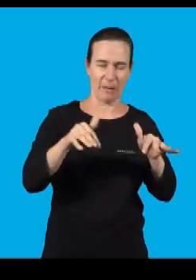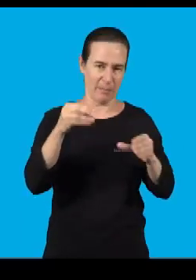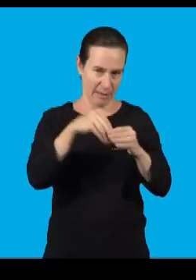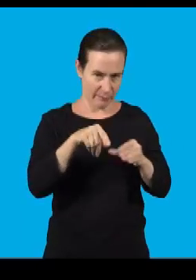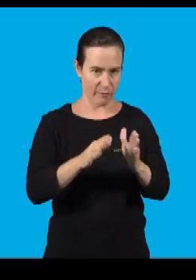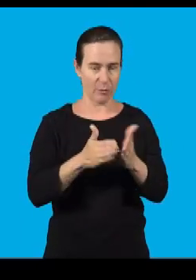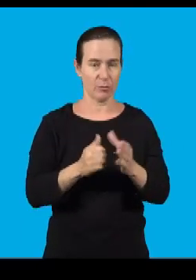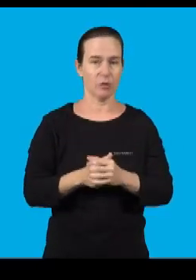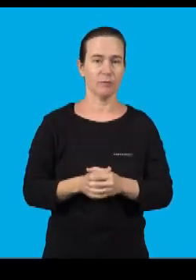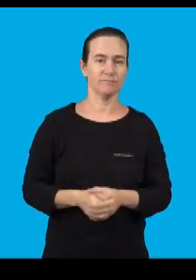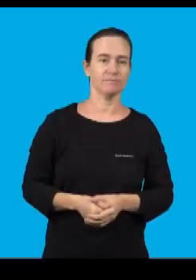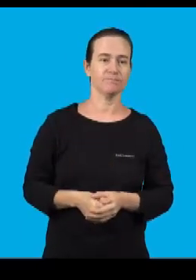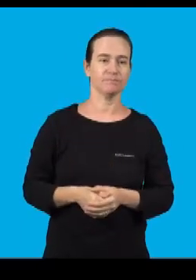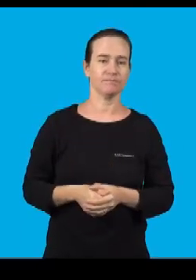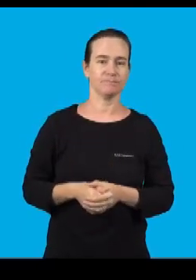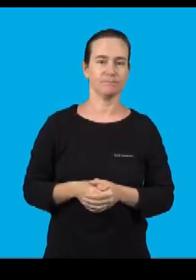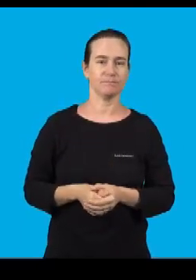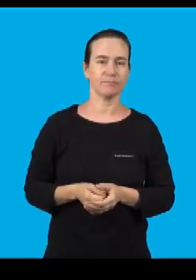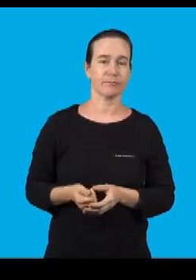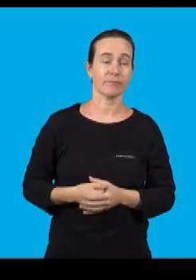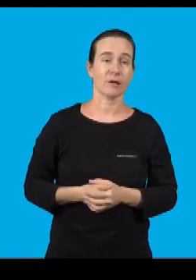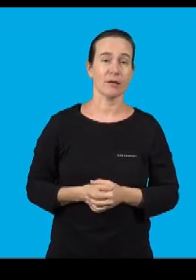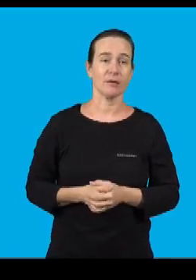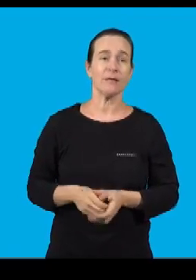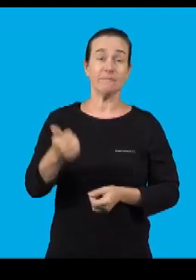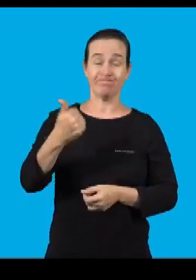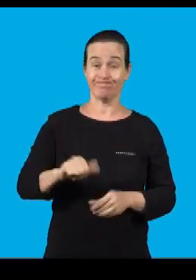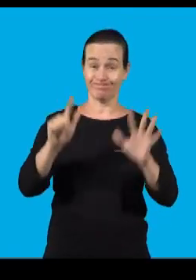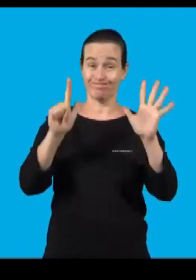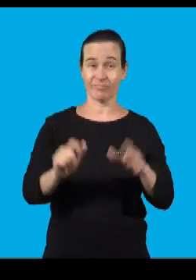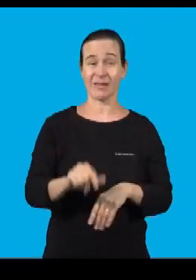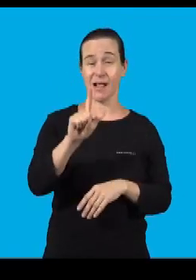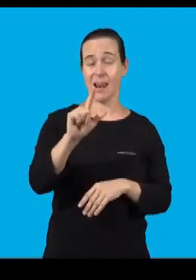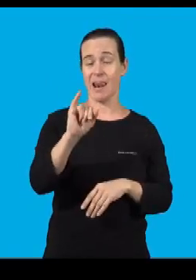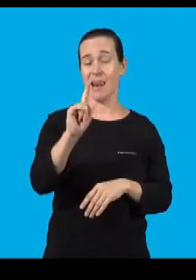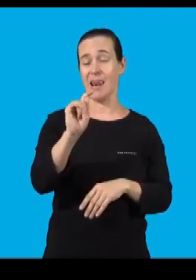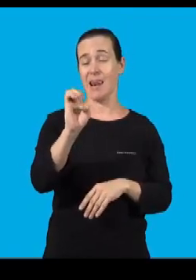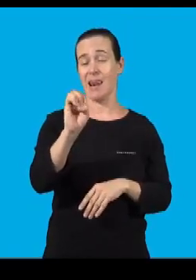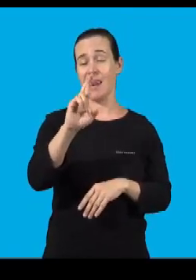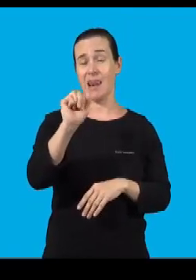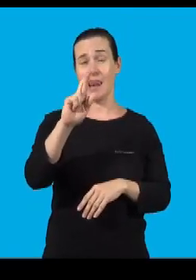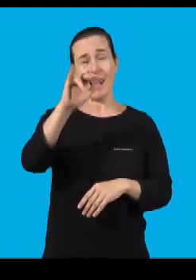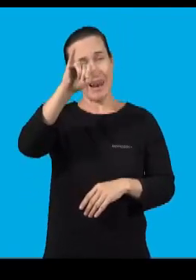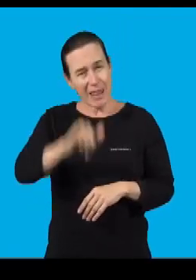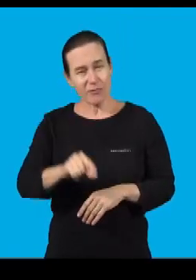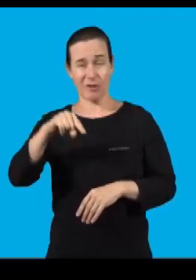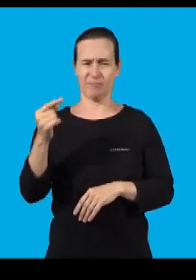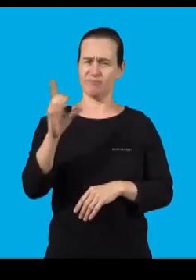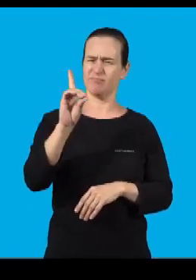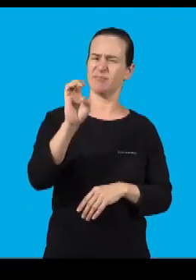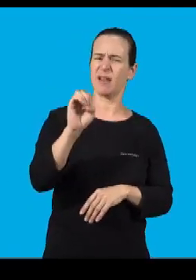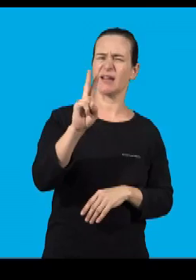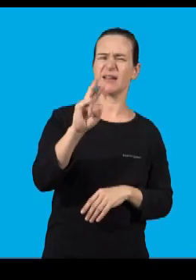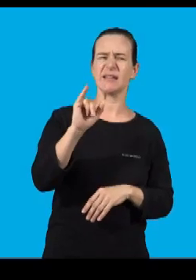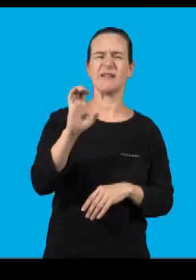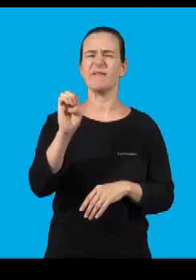literary devices, techniques to enhance the storytelling like imagery, the pictures that the novelist tries to create